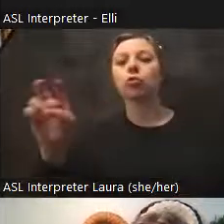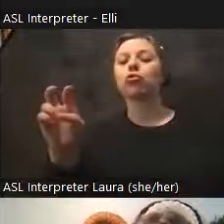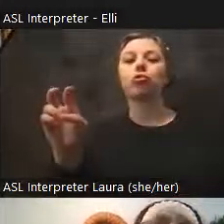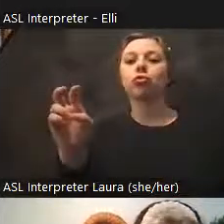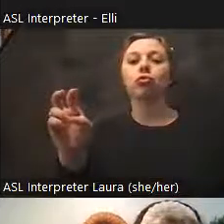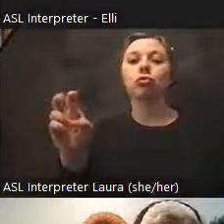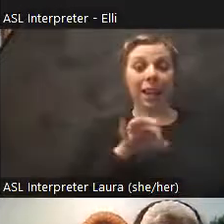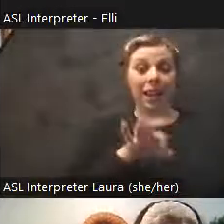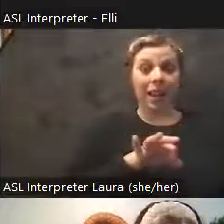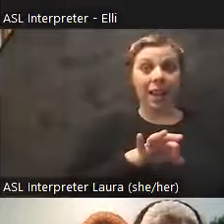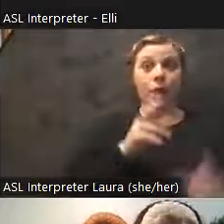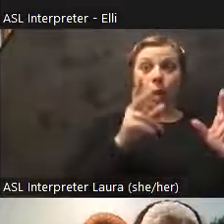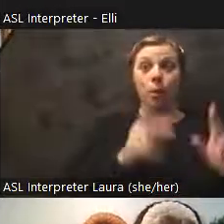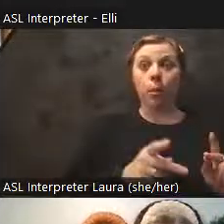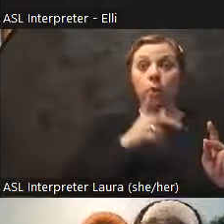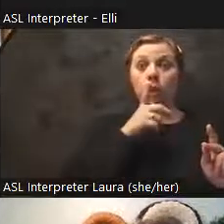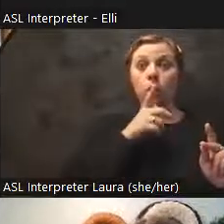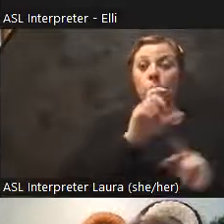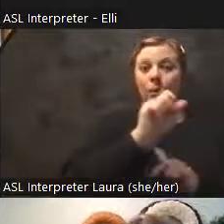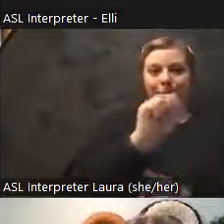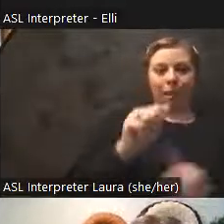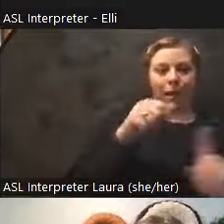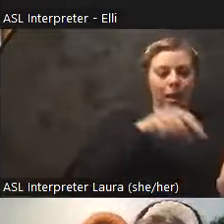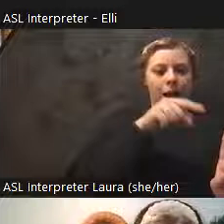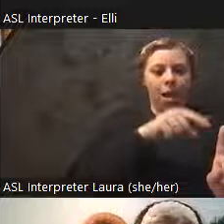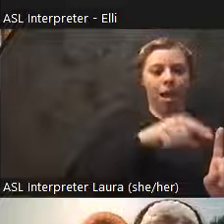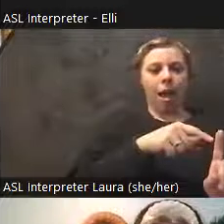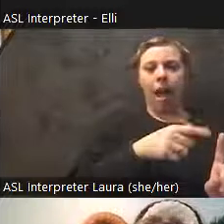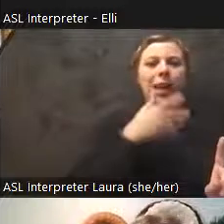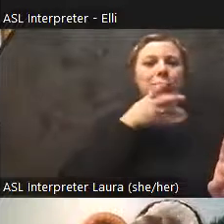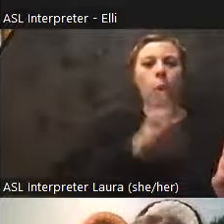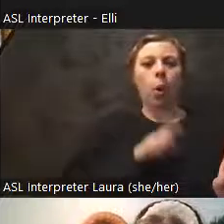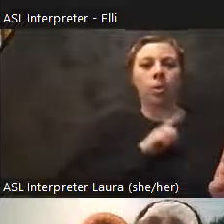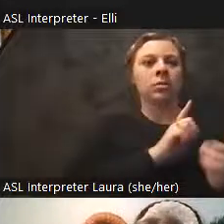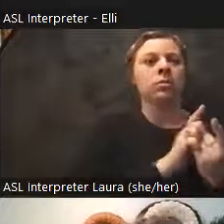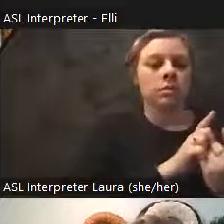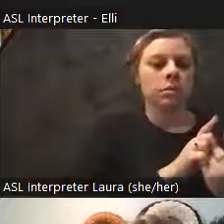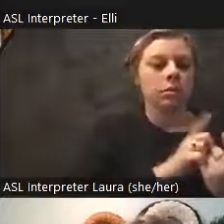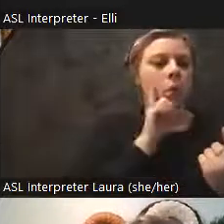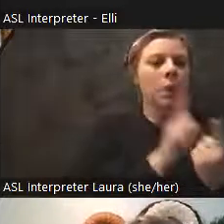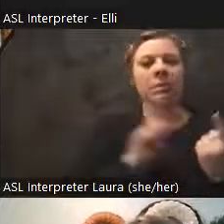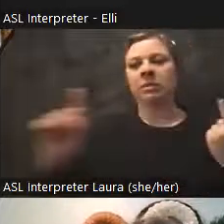the perpetrator is also enrolled in. They might be taking longer routes to avoid said